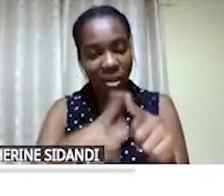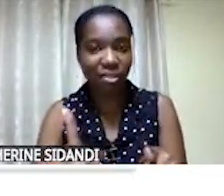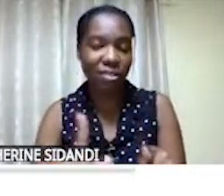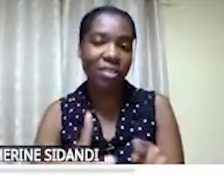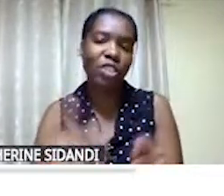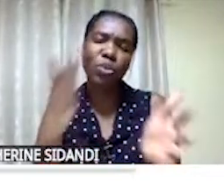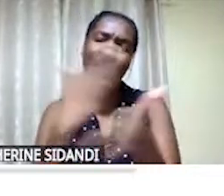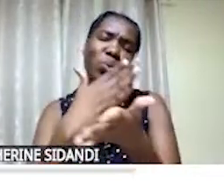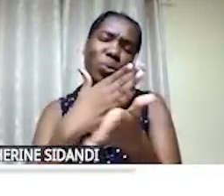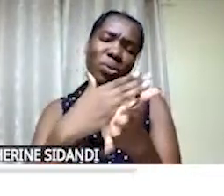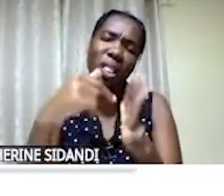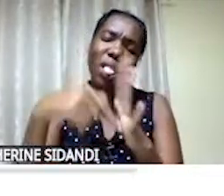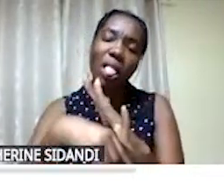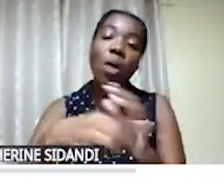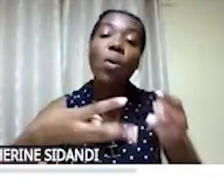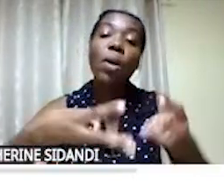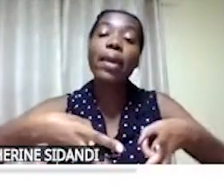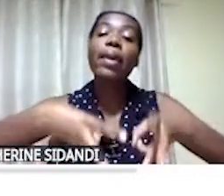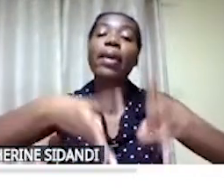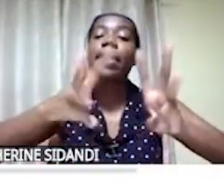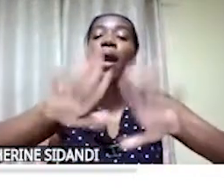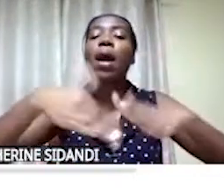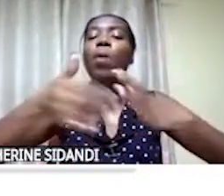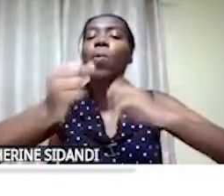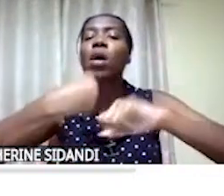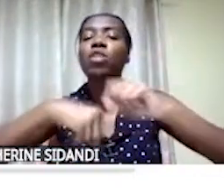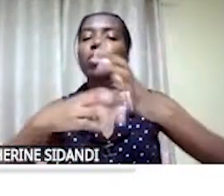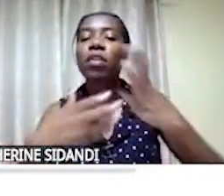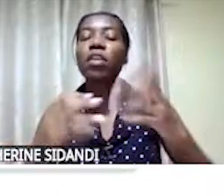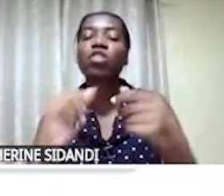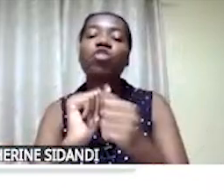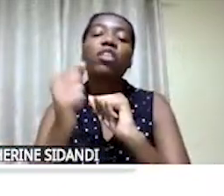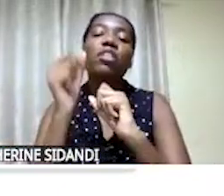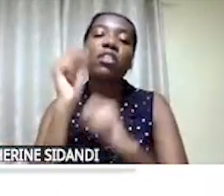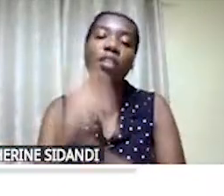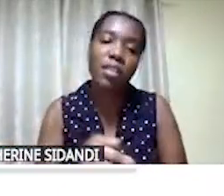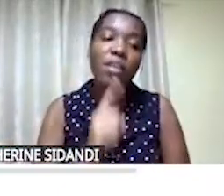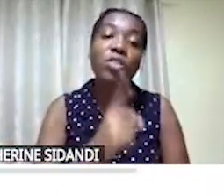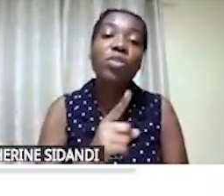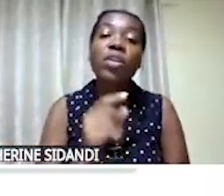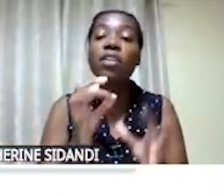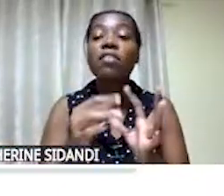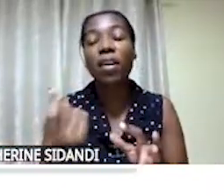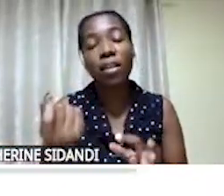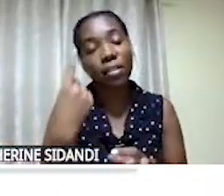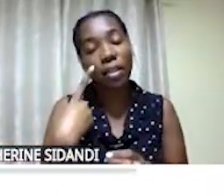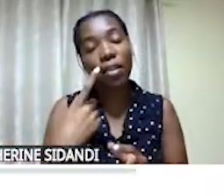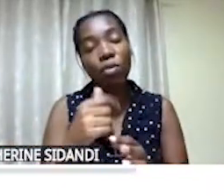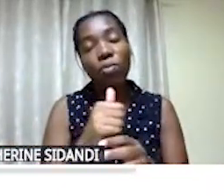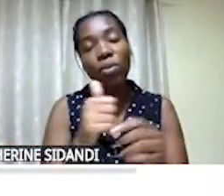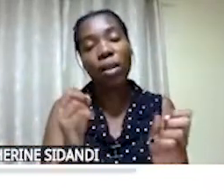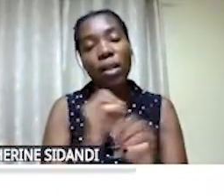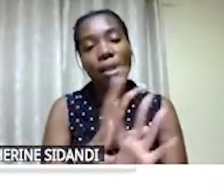that changes. If you have understood very well where you're playing and how you're going to win in that